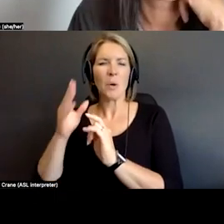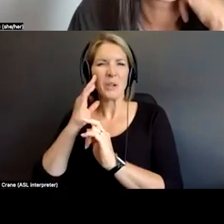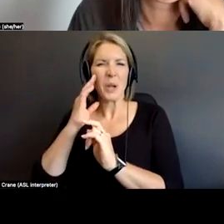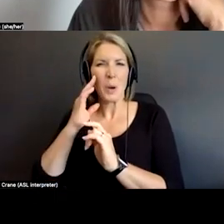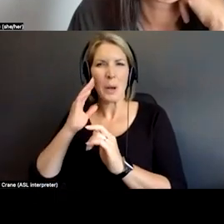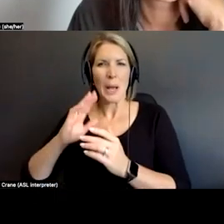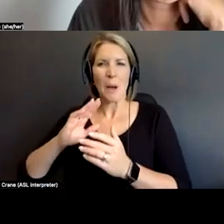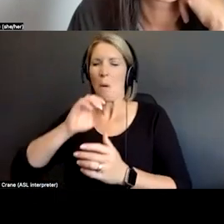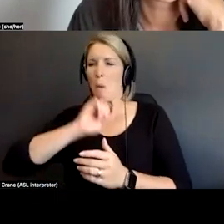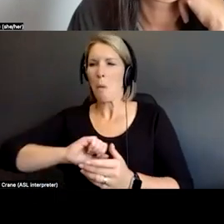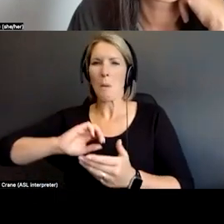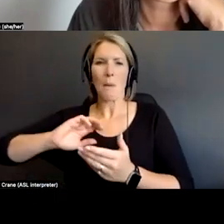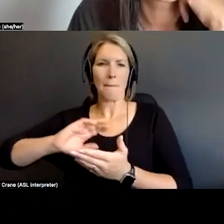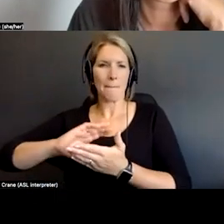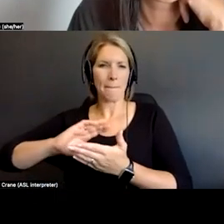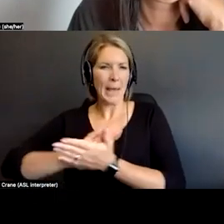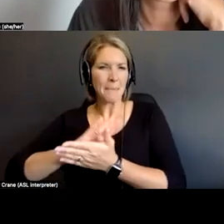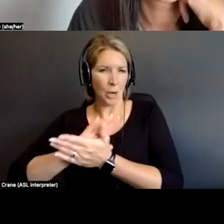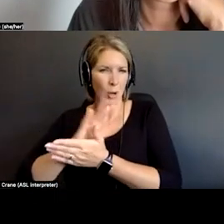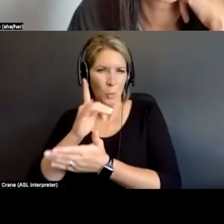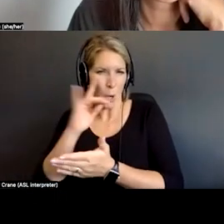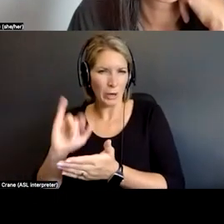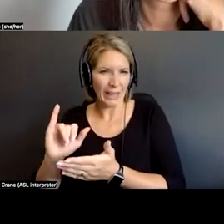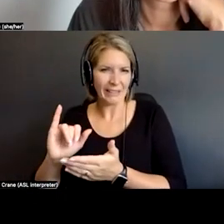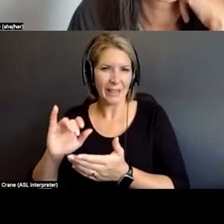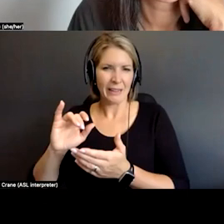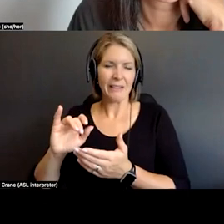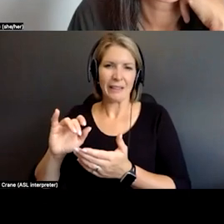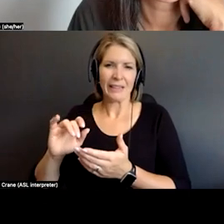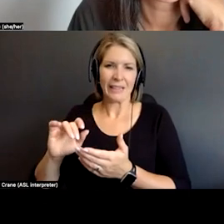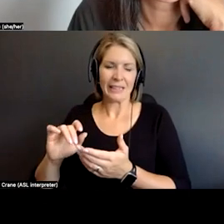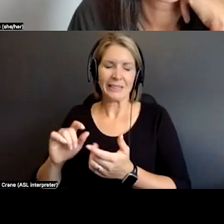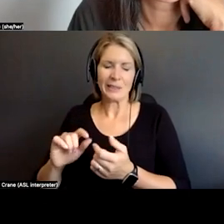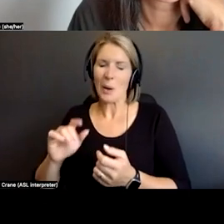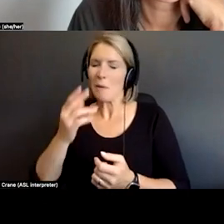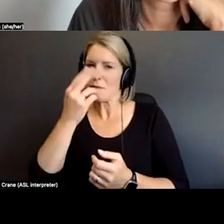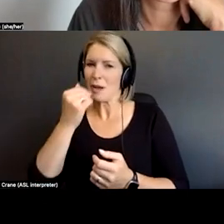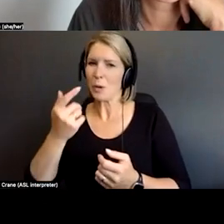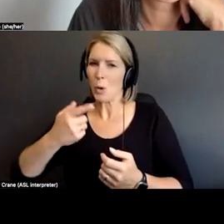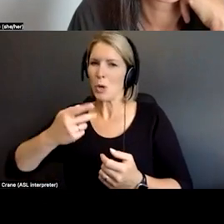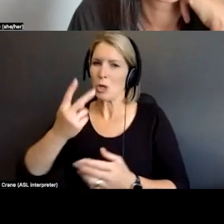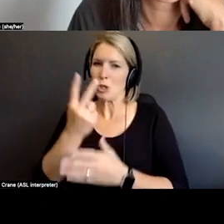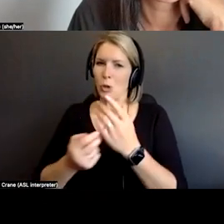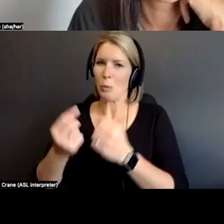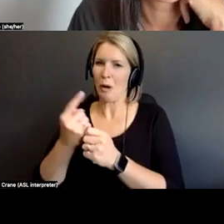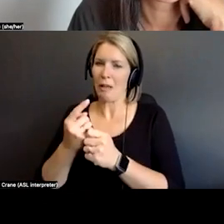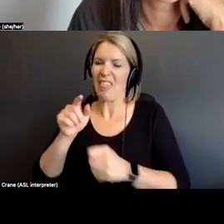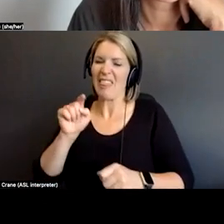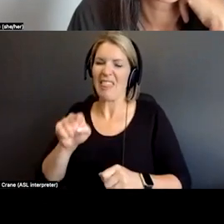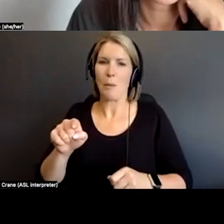old paperbacks. Yeah, like that. And then they'd see the romance cover on top. Right. That got more traction.